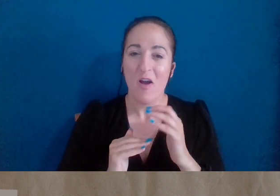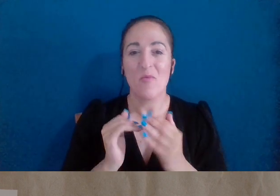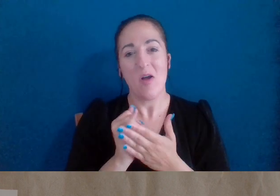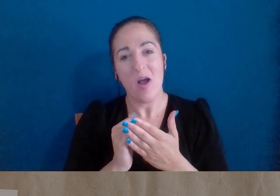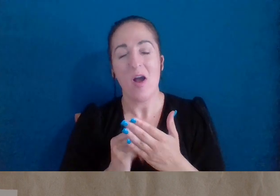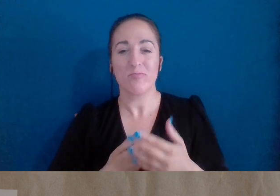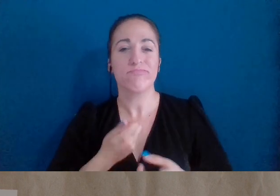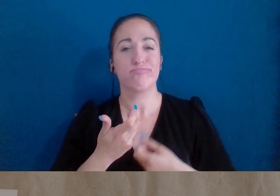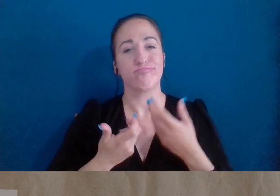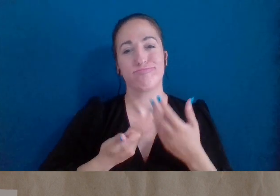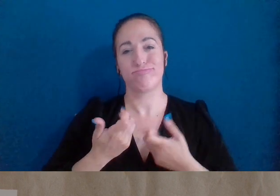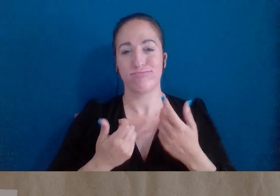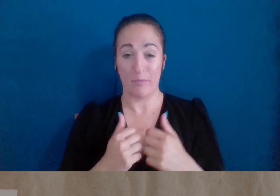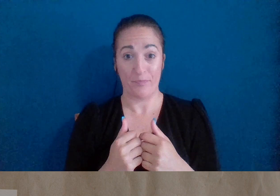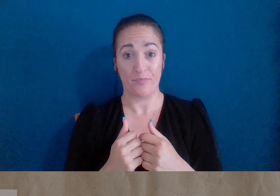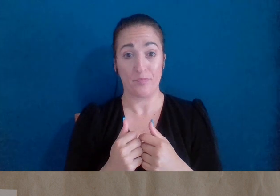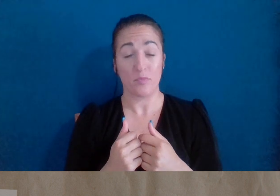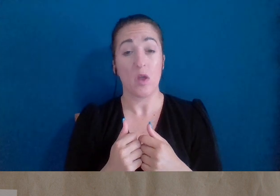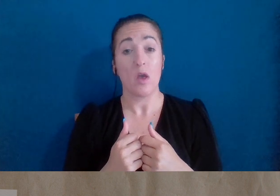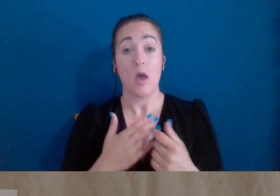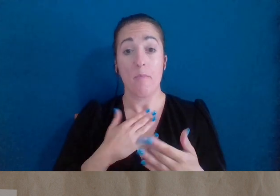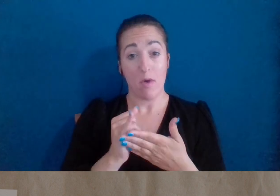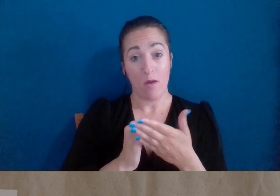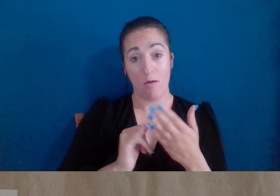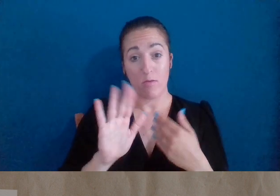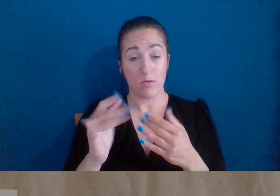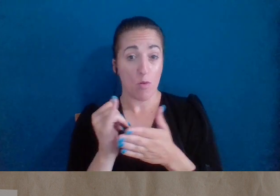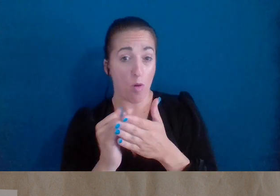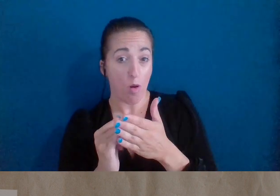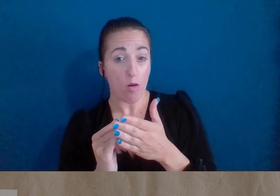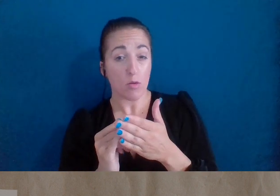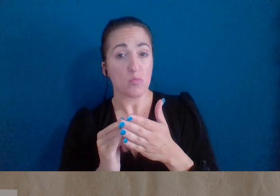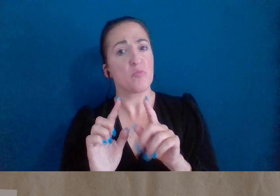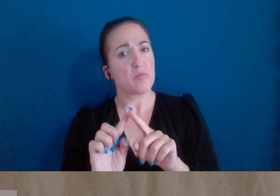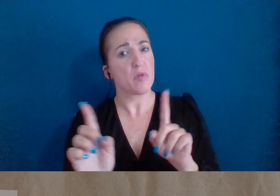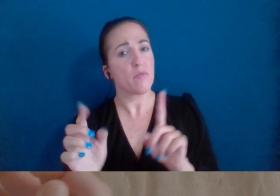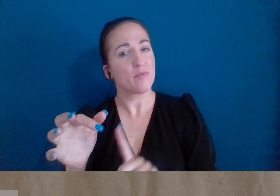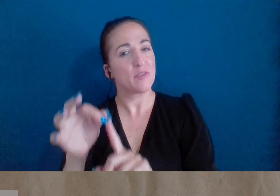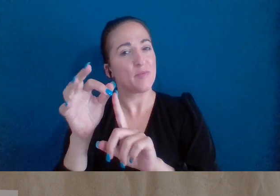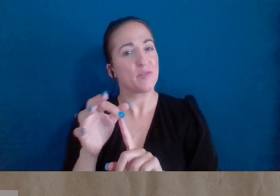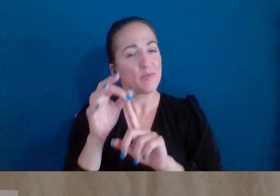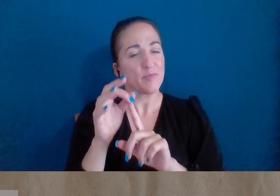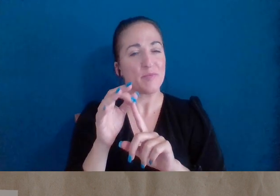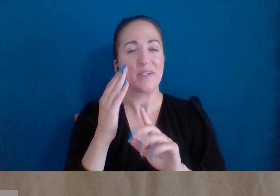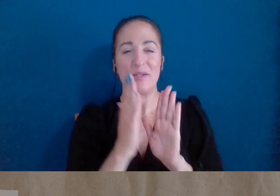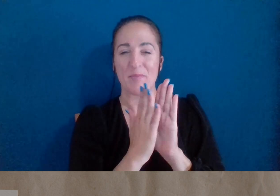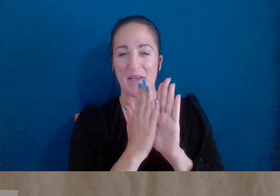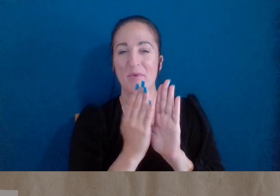And each time, everyone's work will look different, even though it will look kind of similar because it's the same outline.